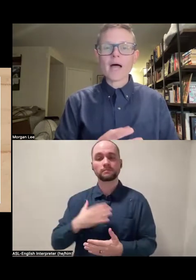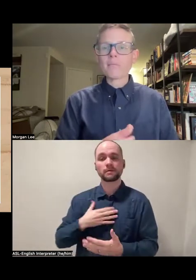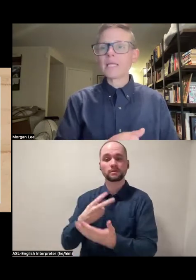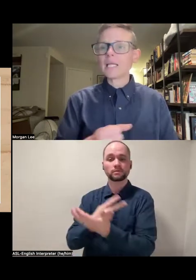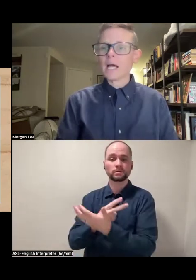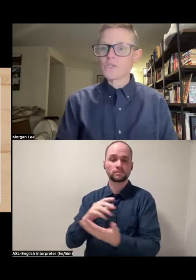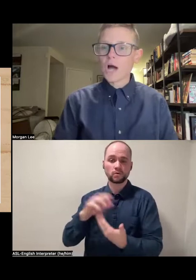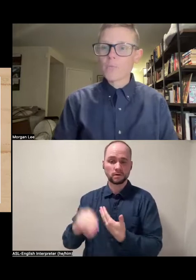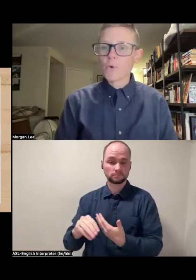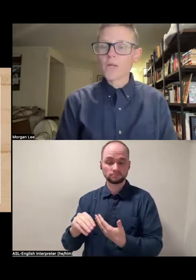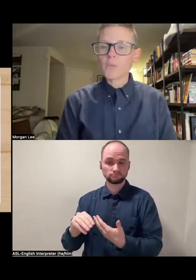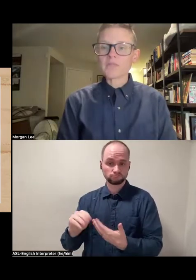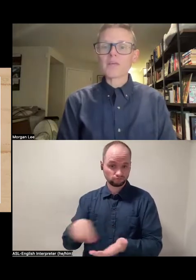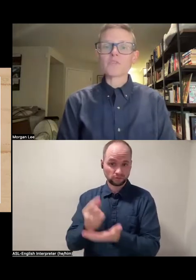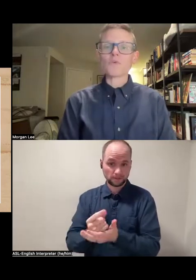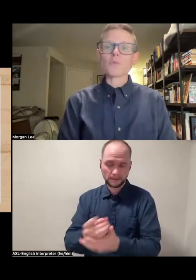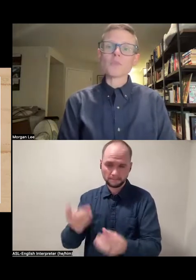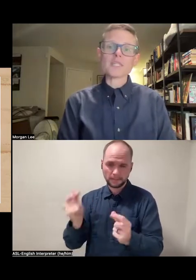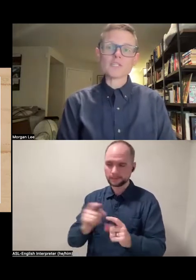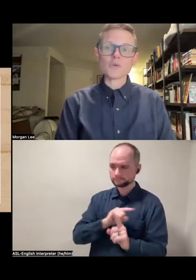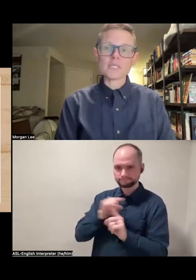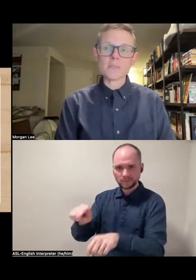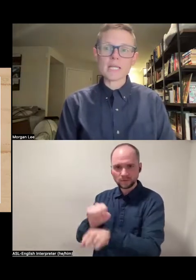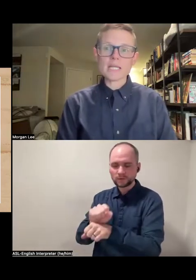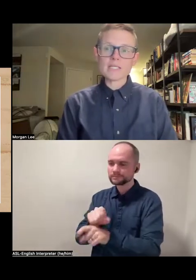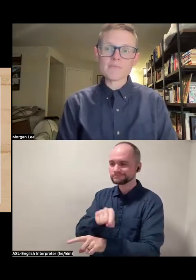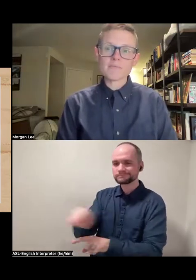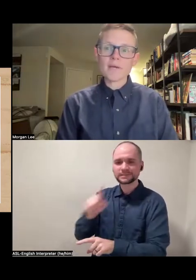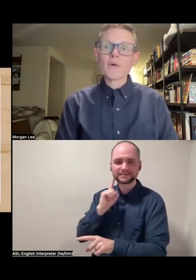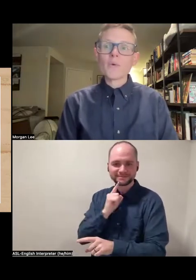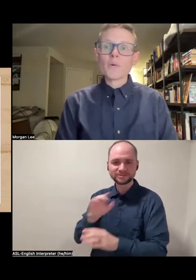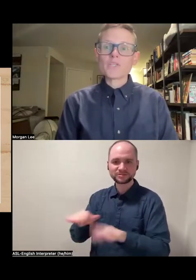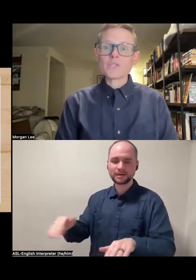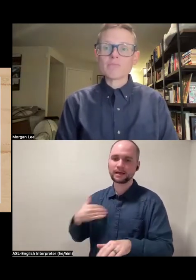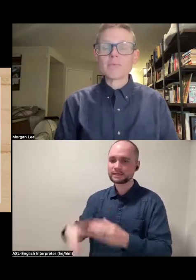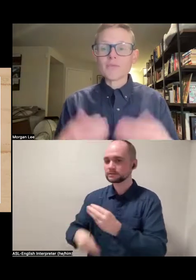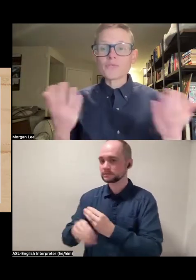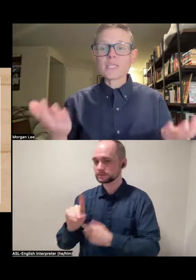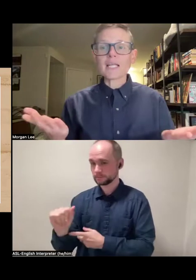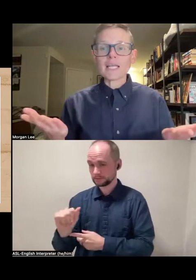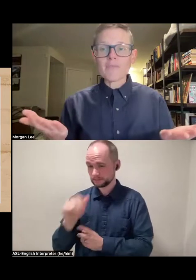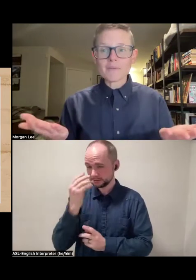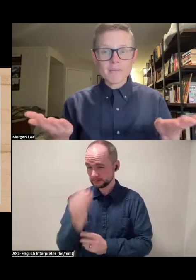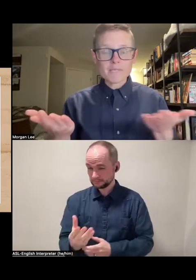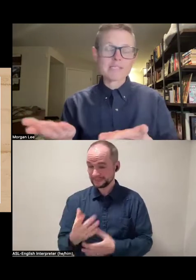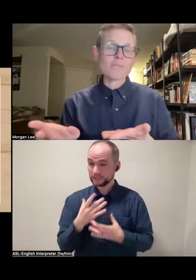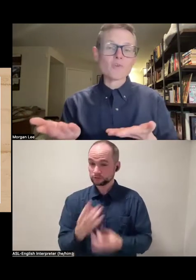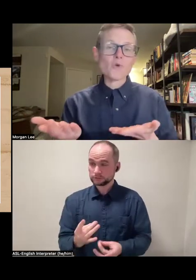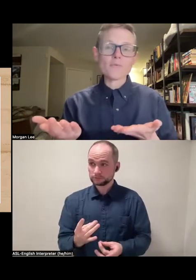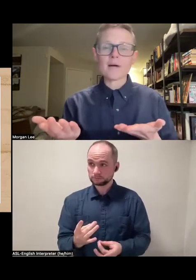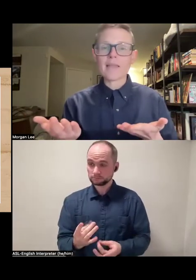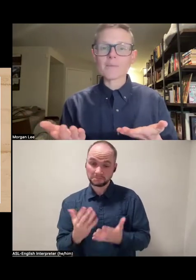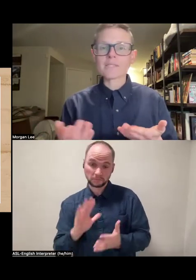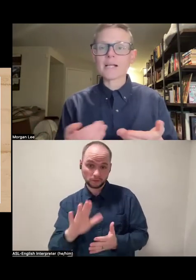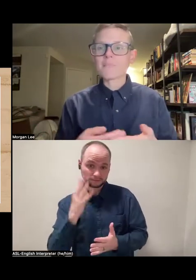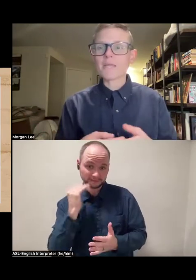program, I immediately got a job working with deaf children with additional disabilities, which interestingly enough, and maybe it's the same for